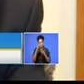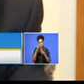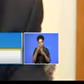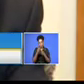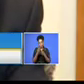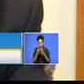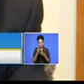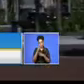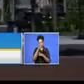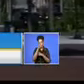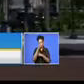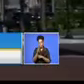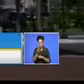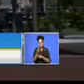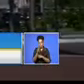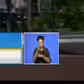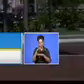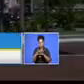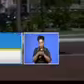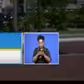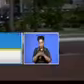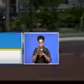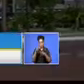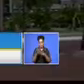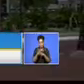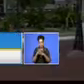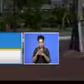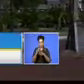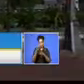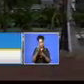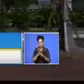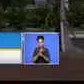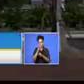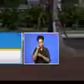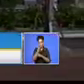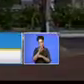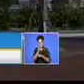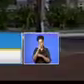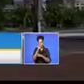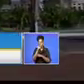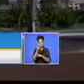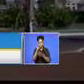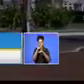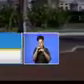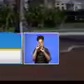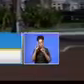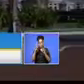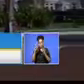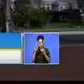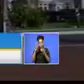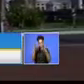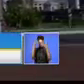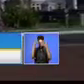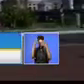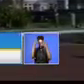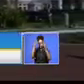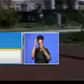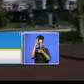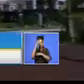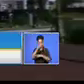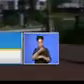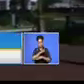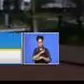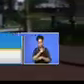math and English in order to get into an associate or baccalaureate program. President of the University of the Bahamas, Dr. Rodney Smith,